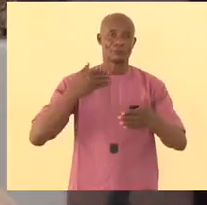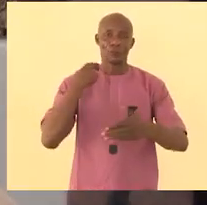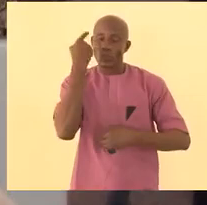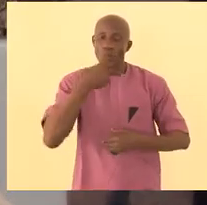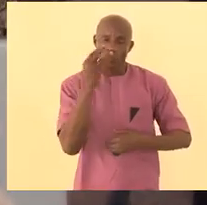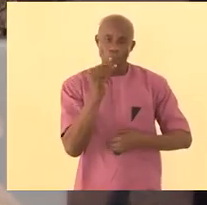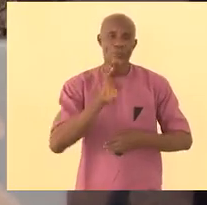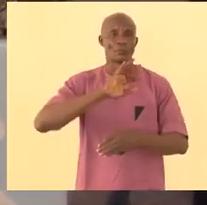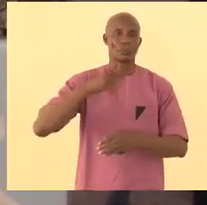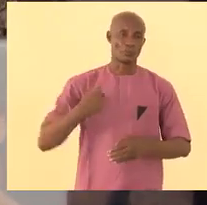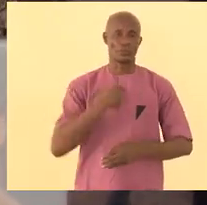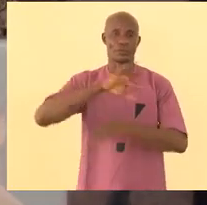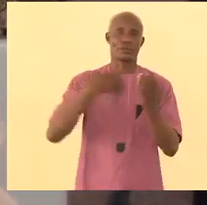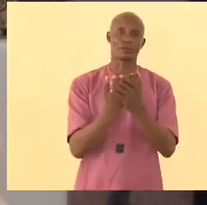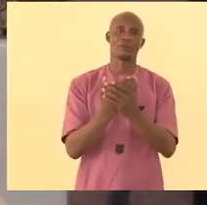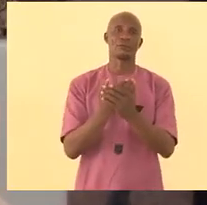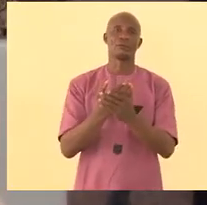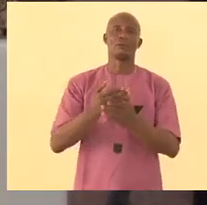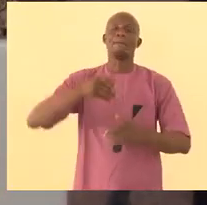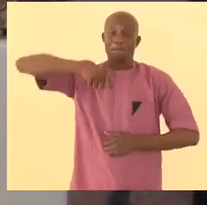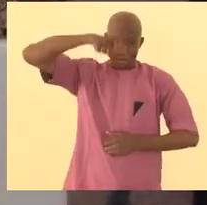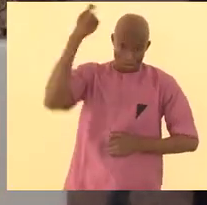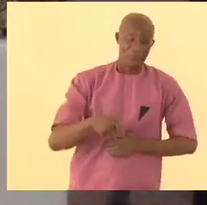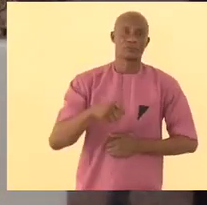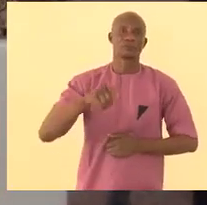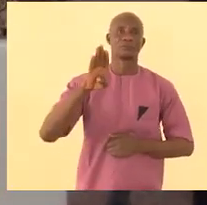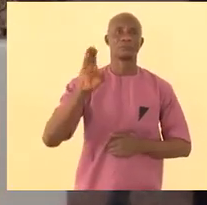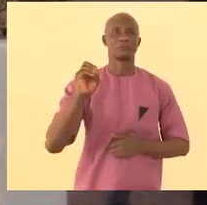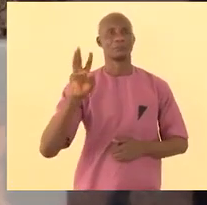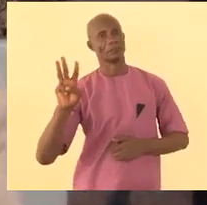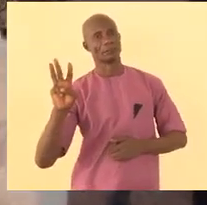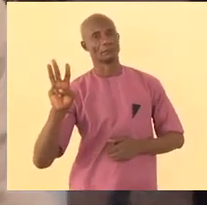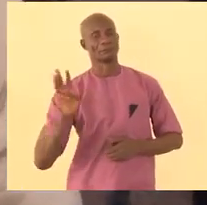before whom we all must bow.